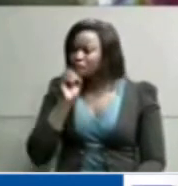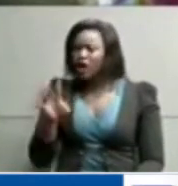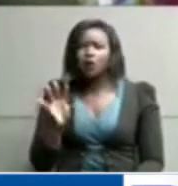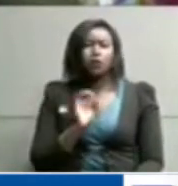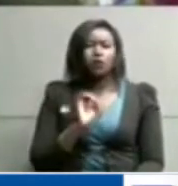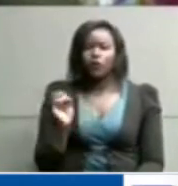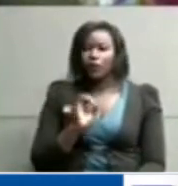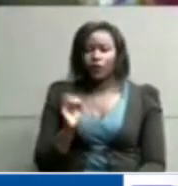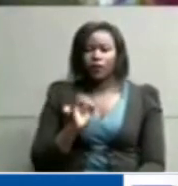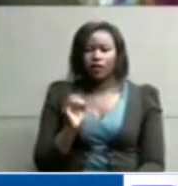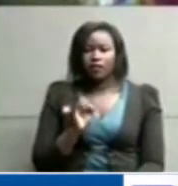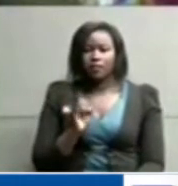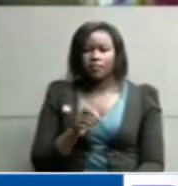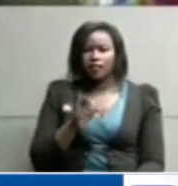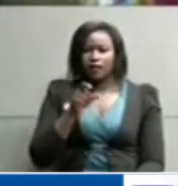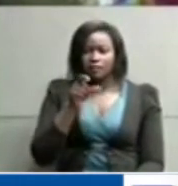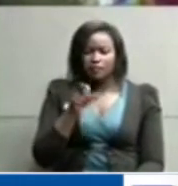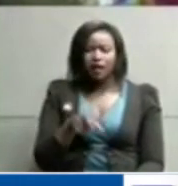coughing,